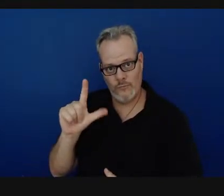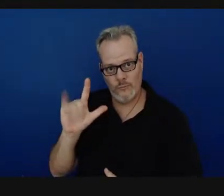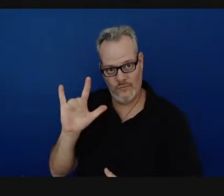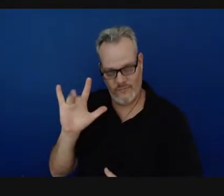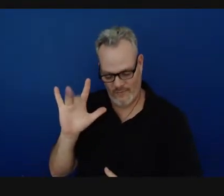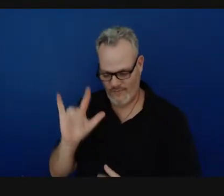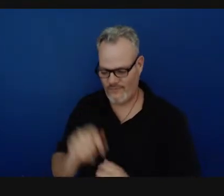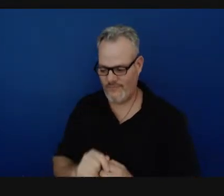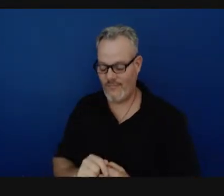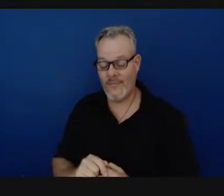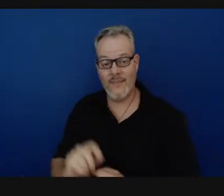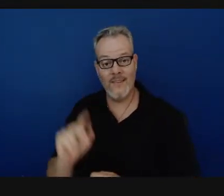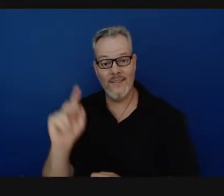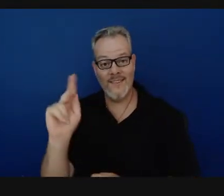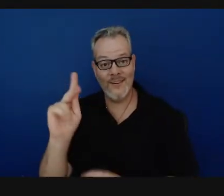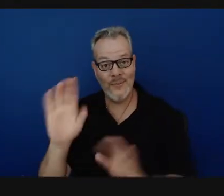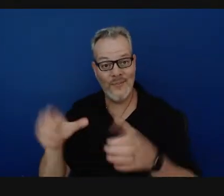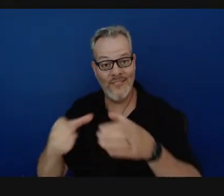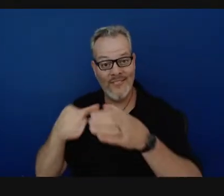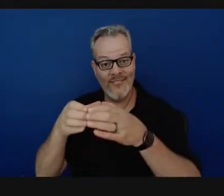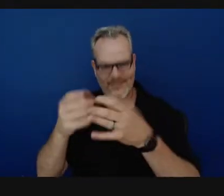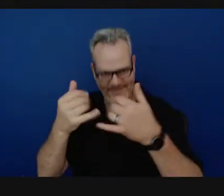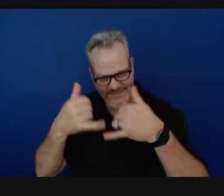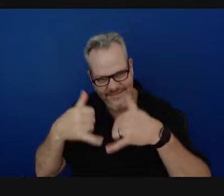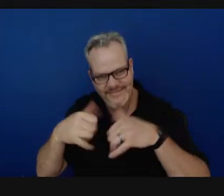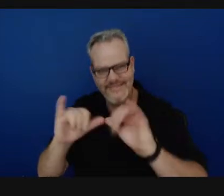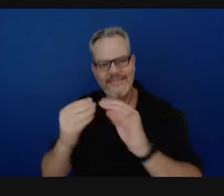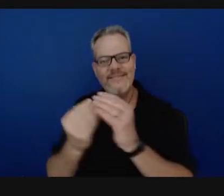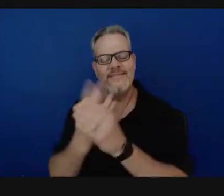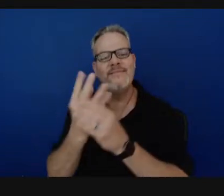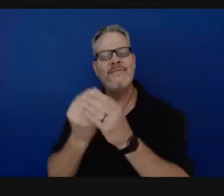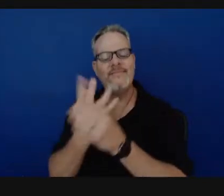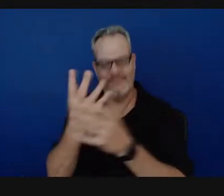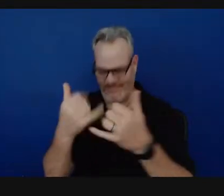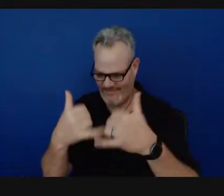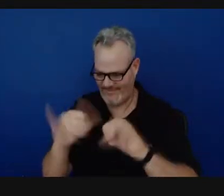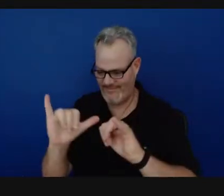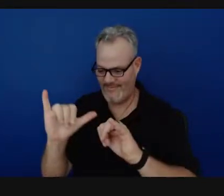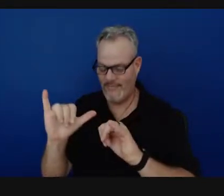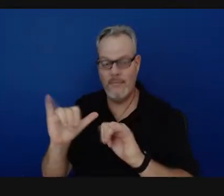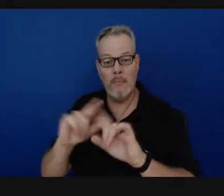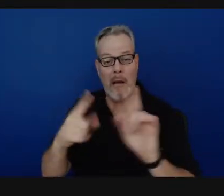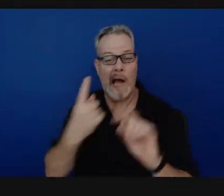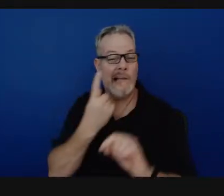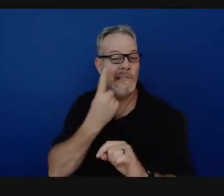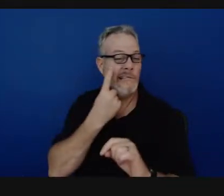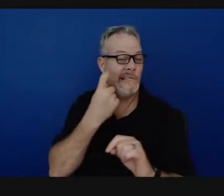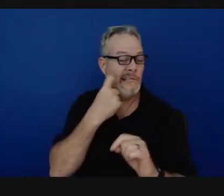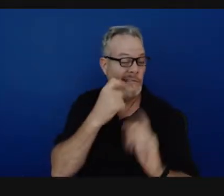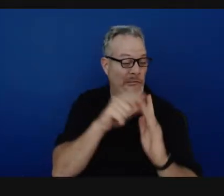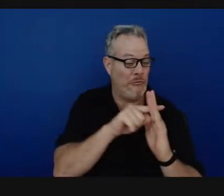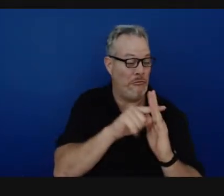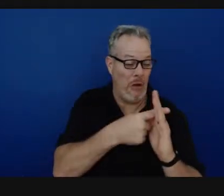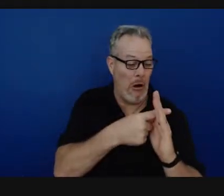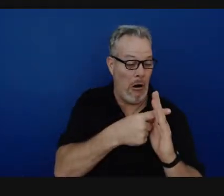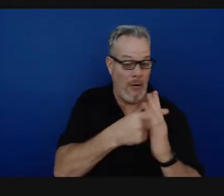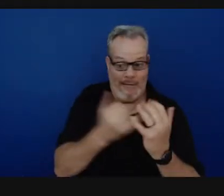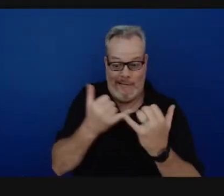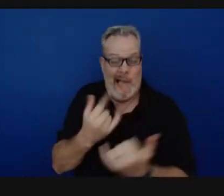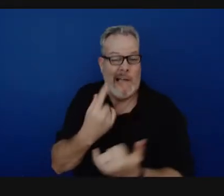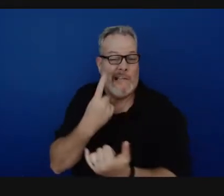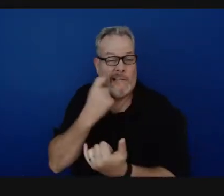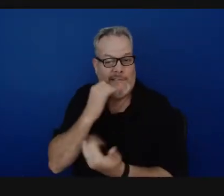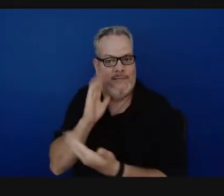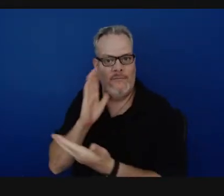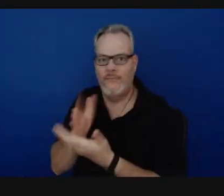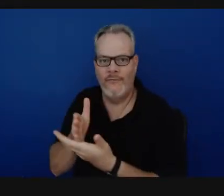is still erupting, but has had a most recent episode that started and ended in the last 24 hours. So we'll